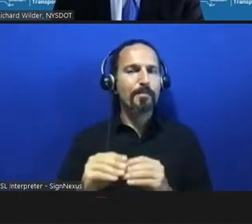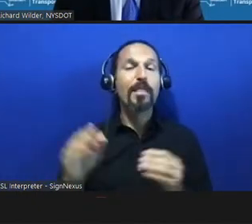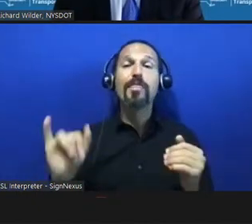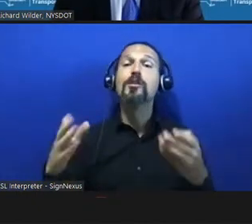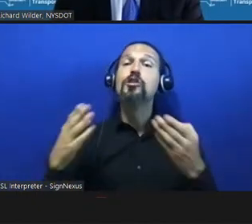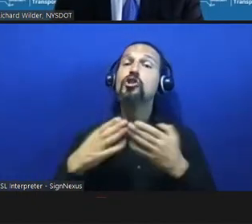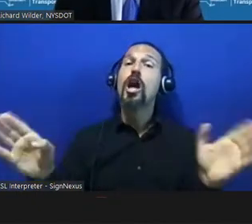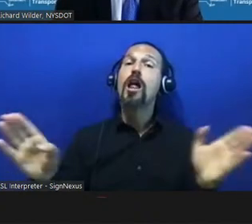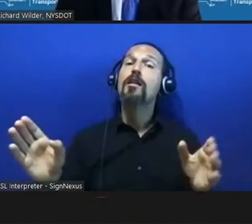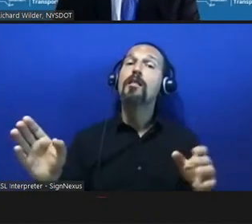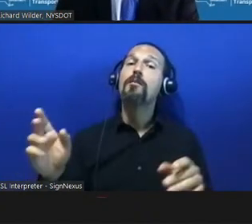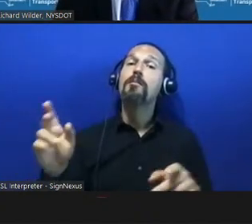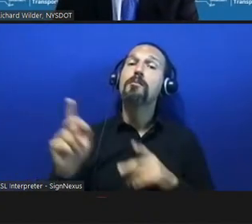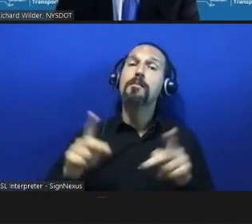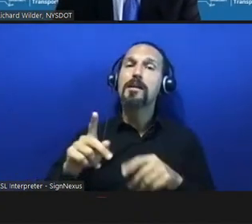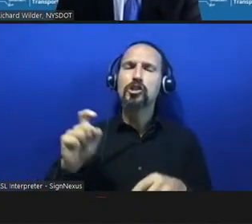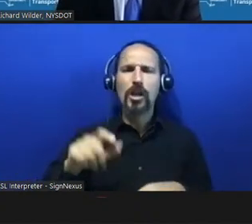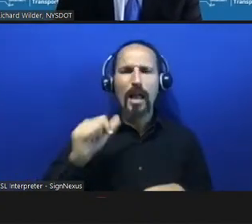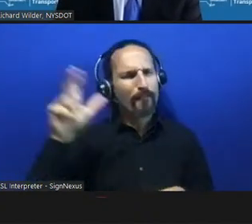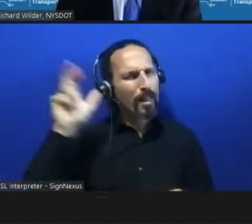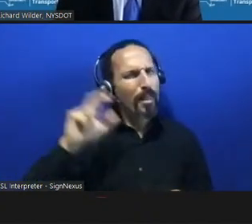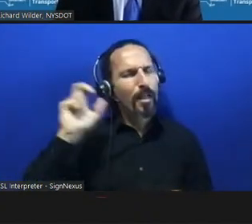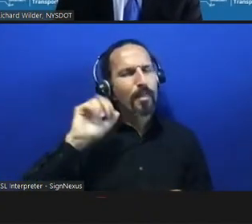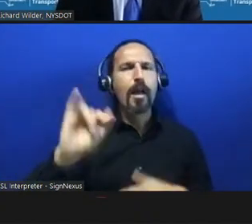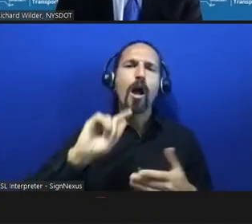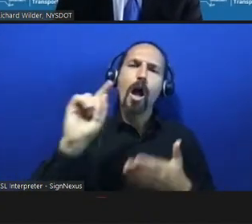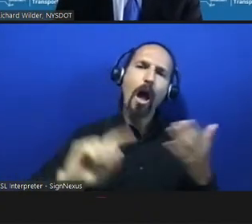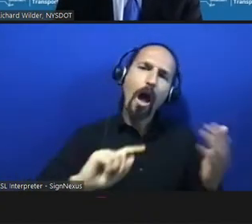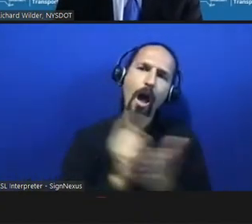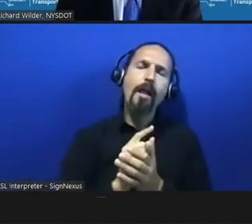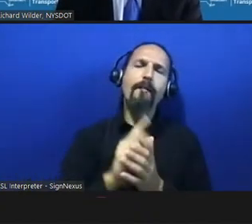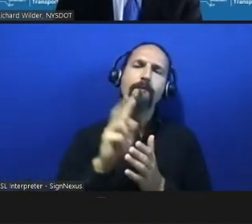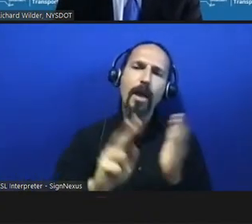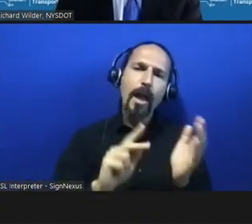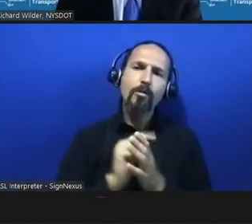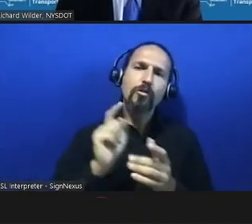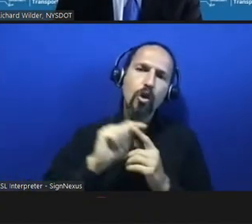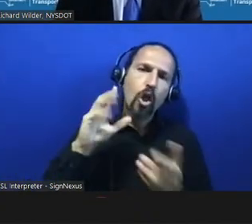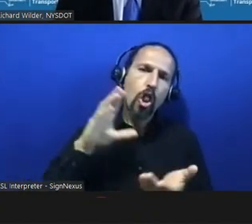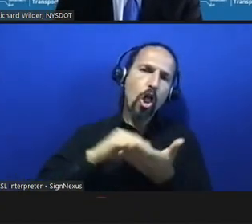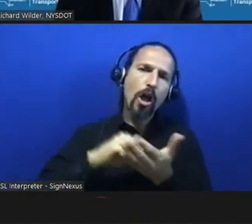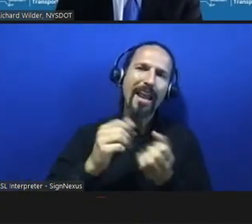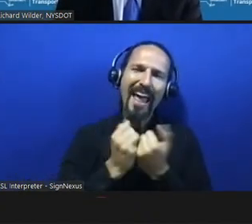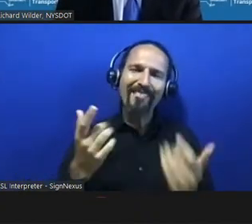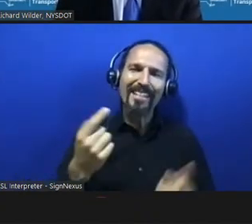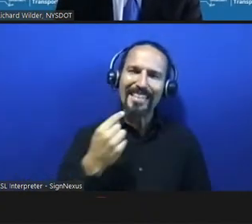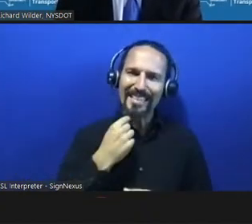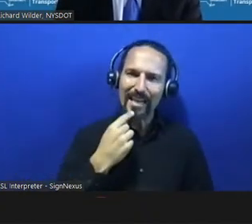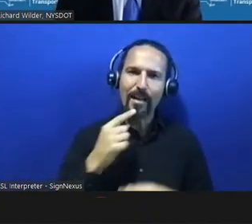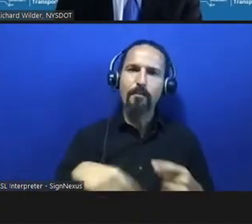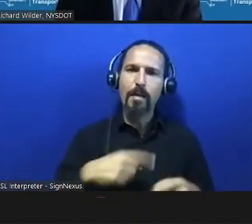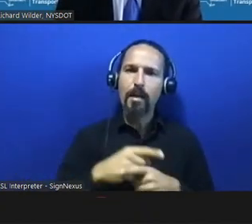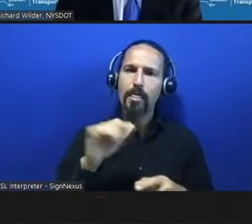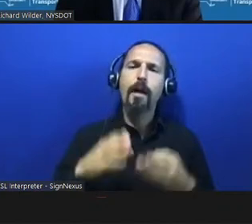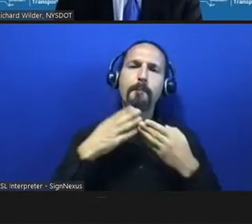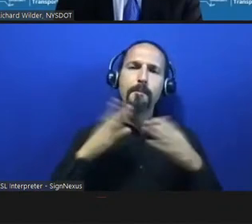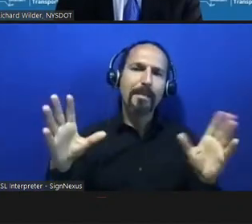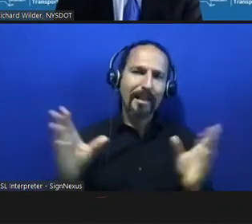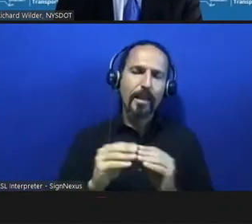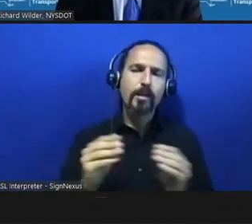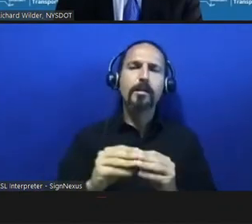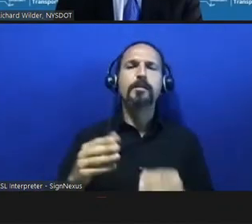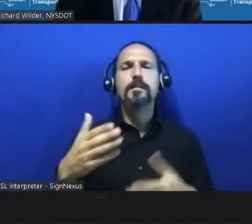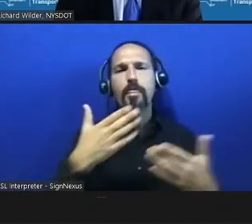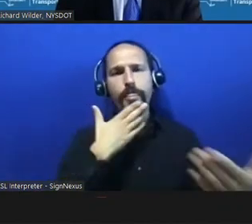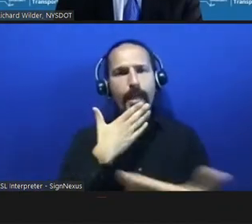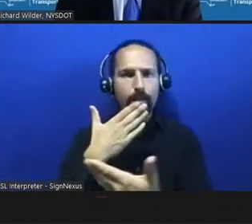public should not have to listen to the hours of video to learn everything that was said at the public hearings thank